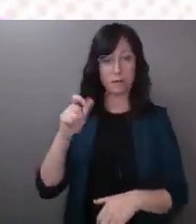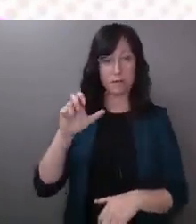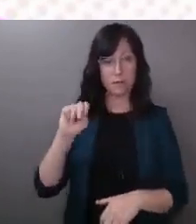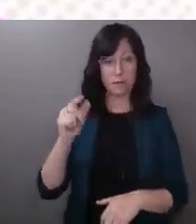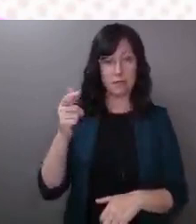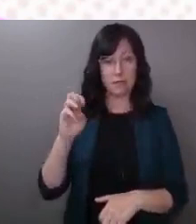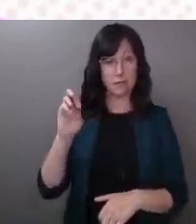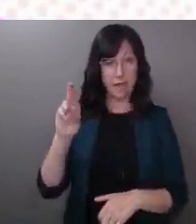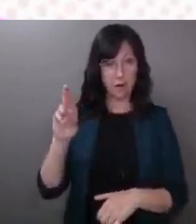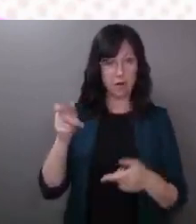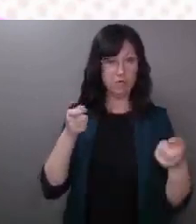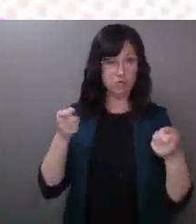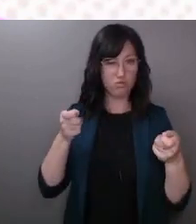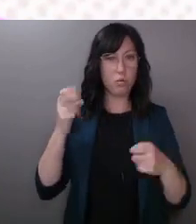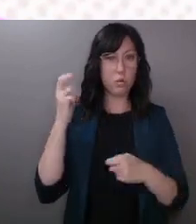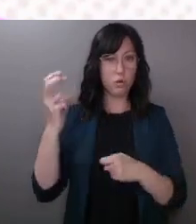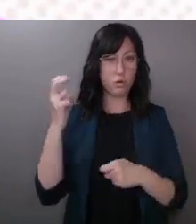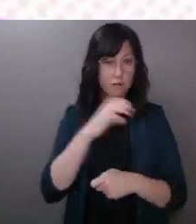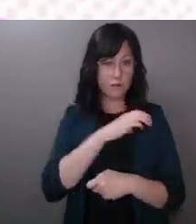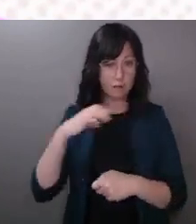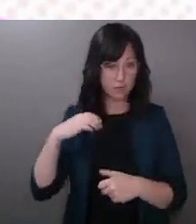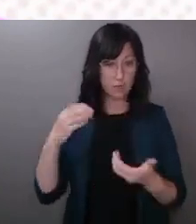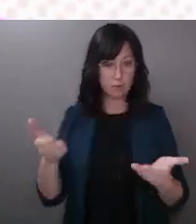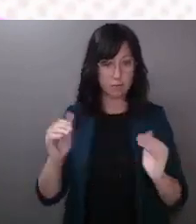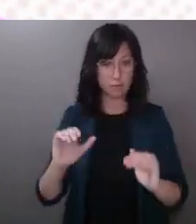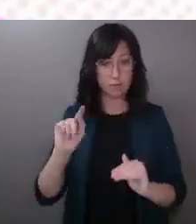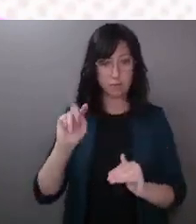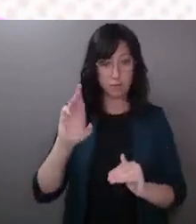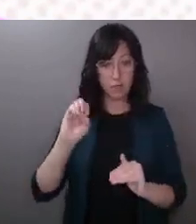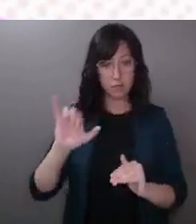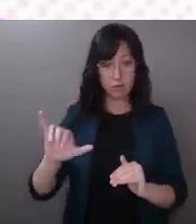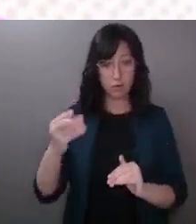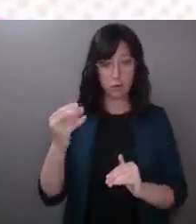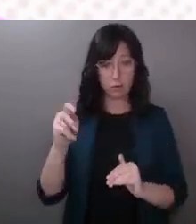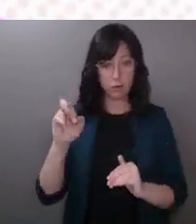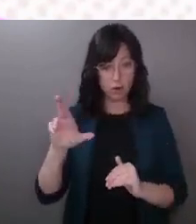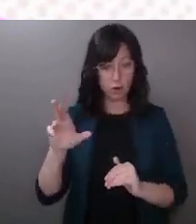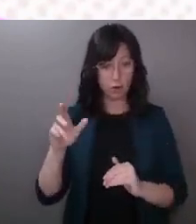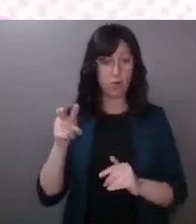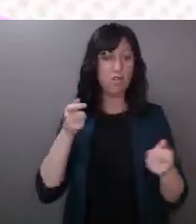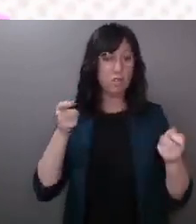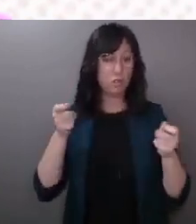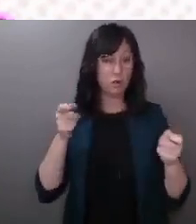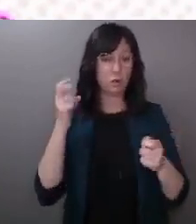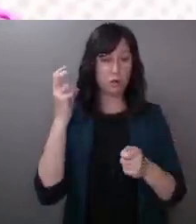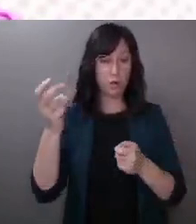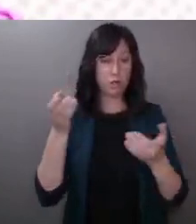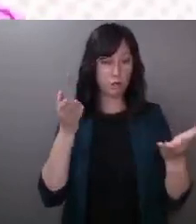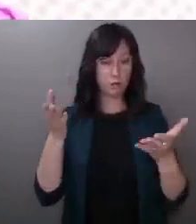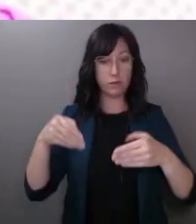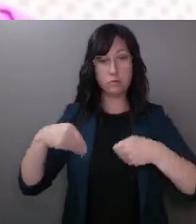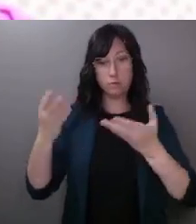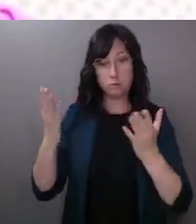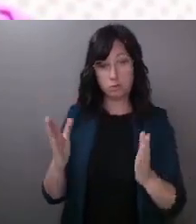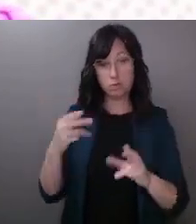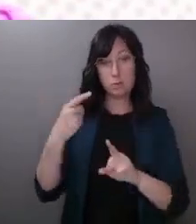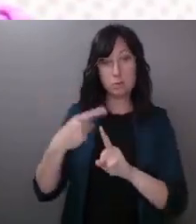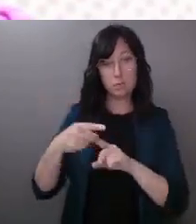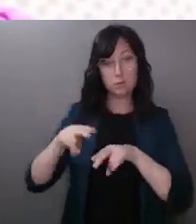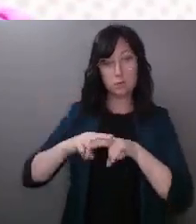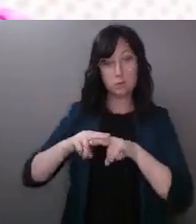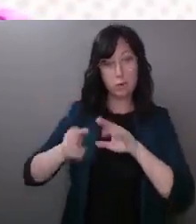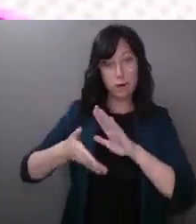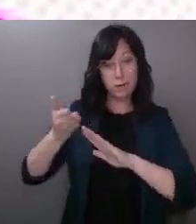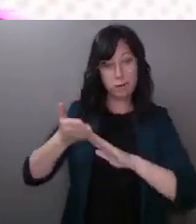Chair of the Transit Commission, Troy Charter, Director of Transit Service Delivery and Rail Operations,